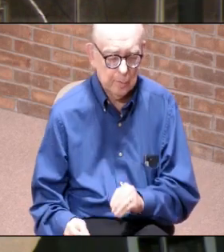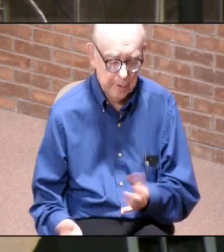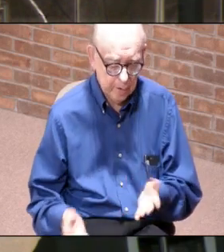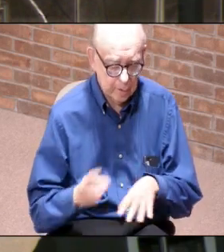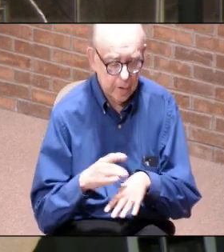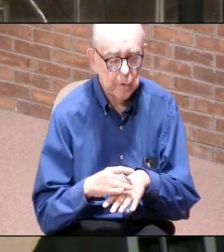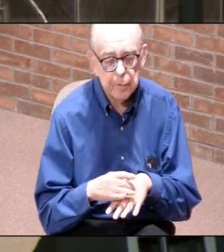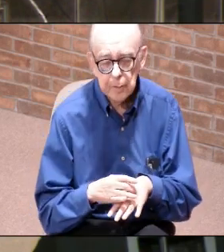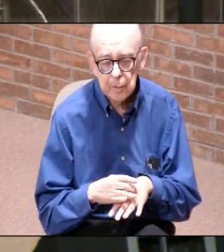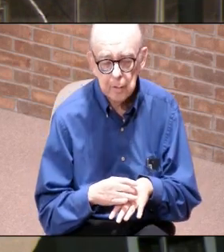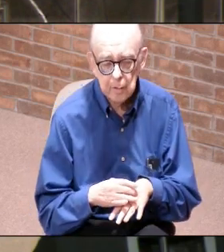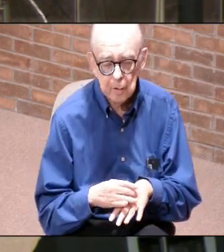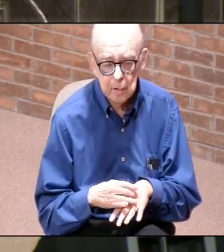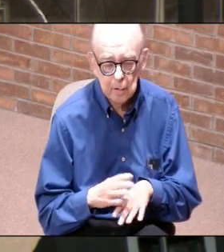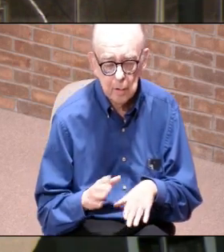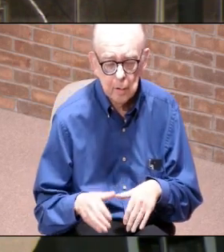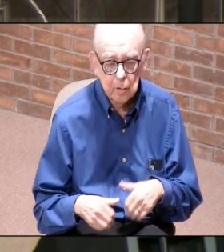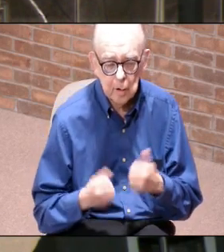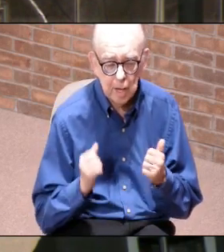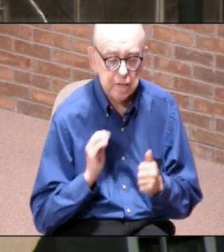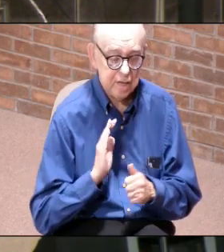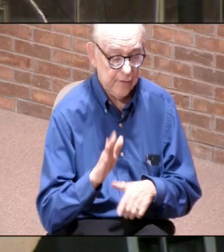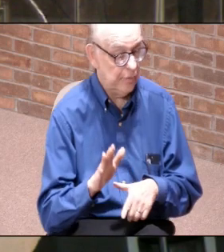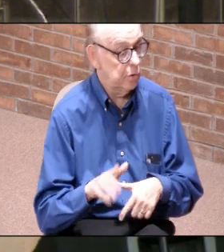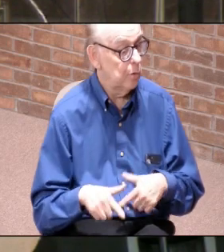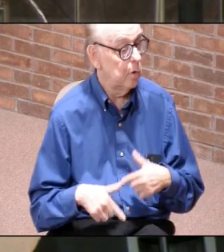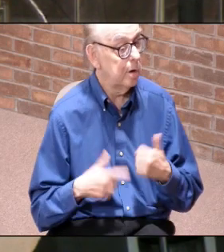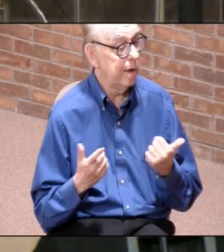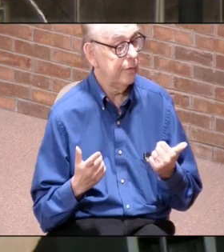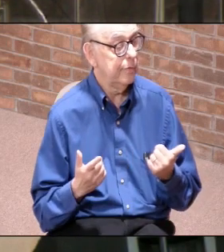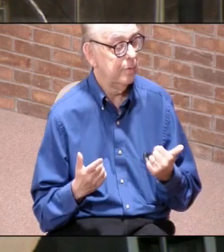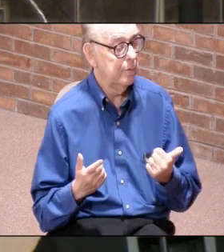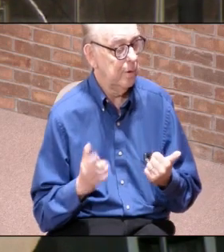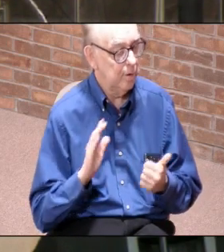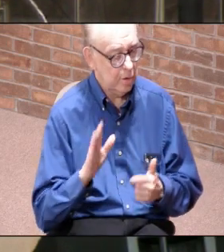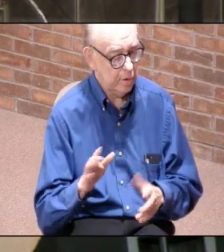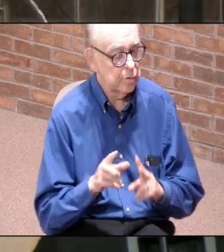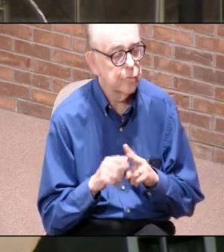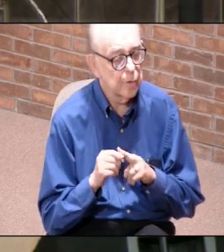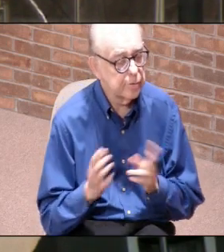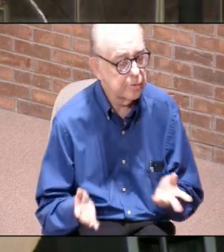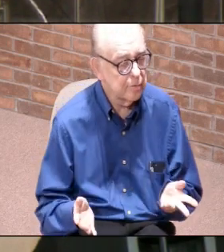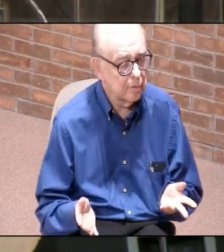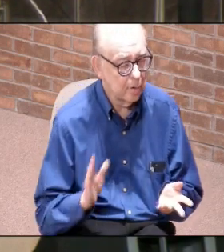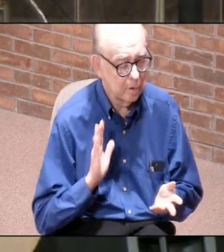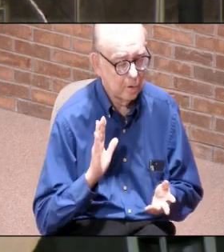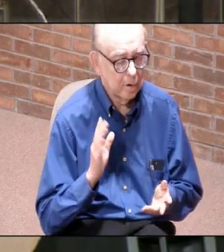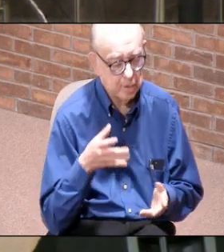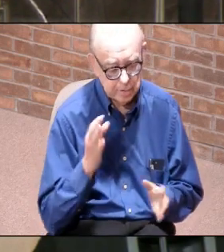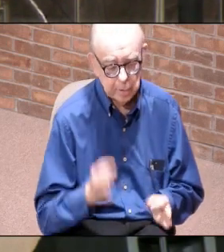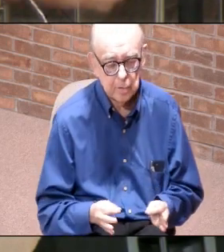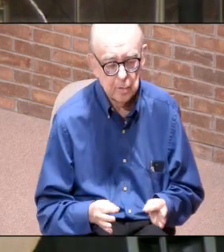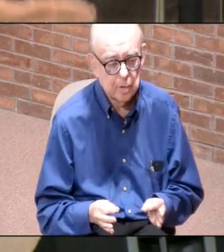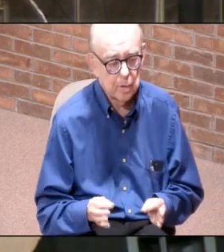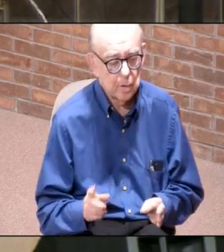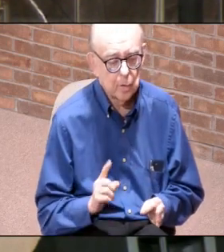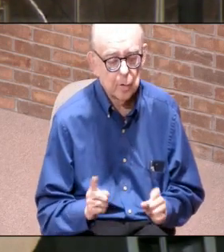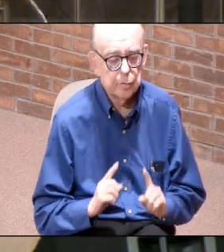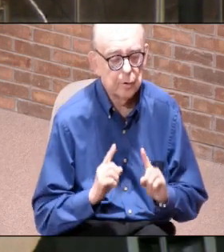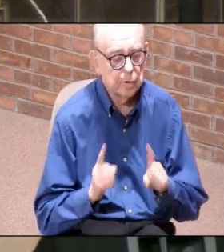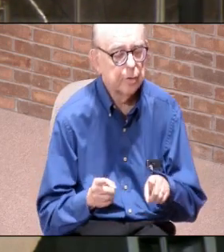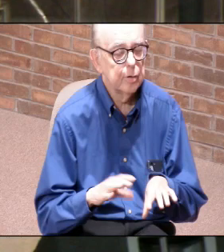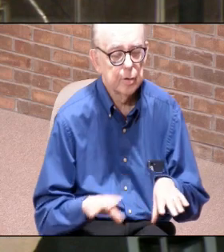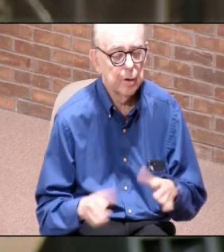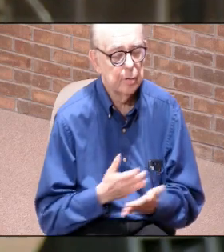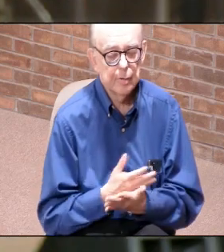this earth to live your life, your choice. You decide what you want to do